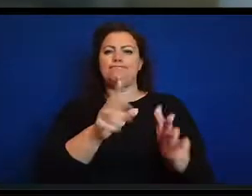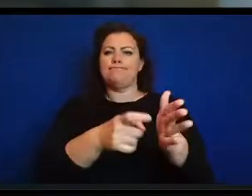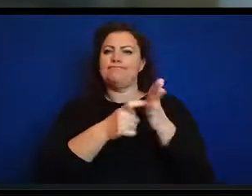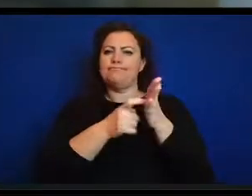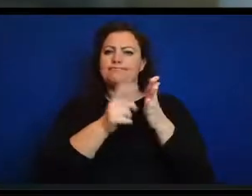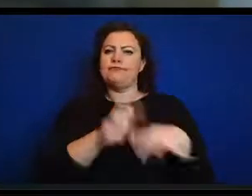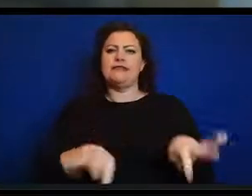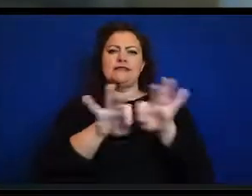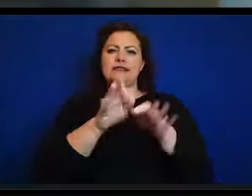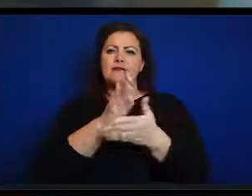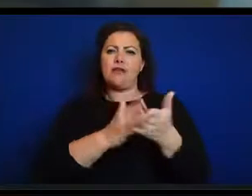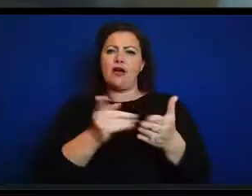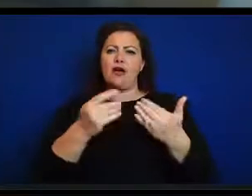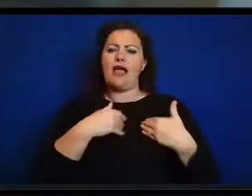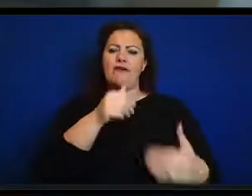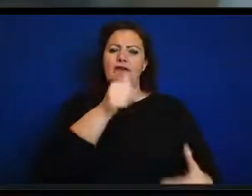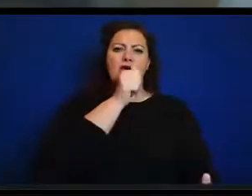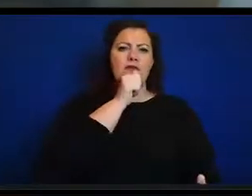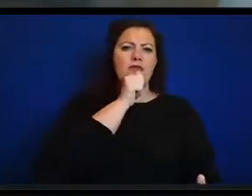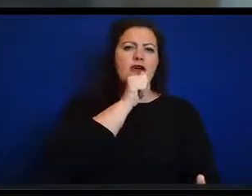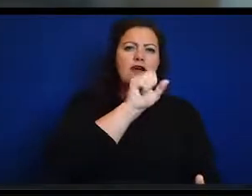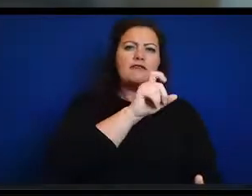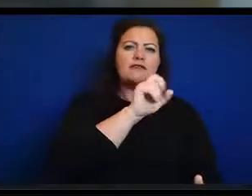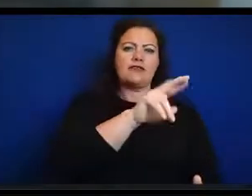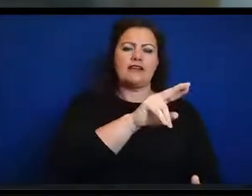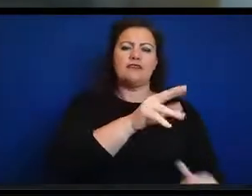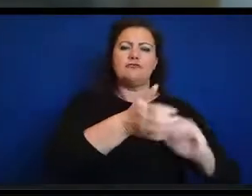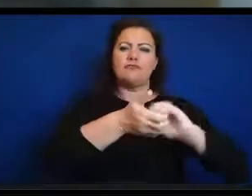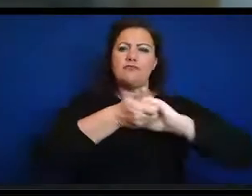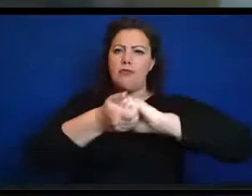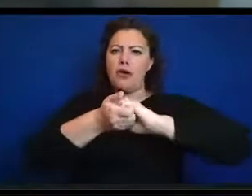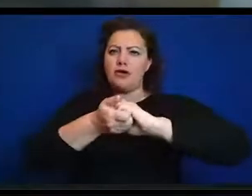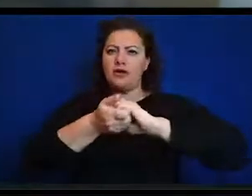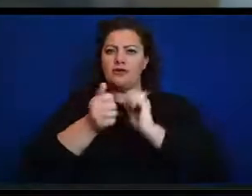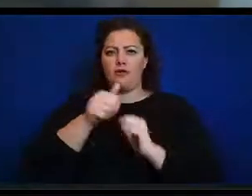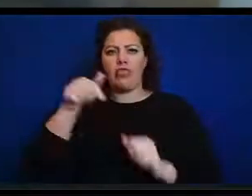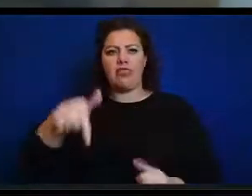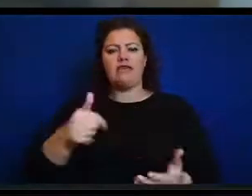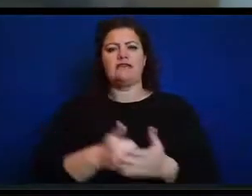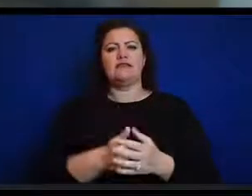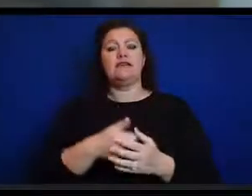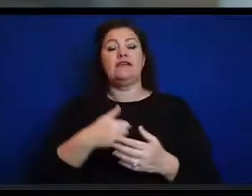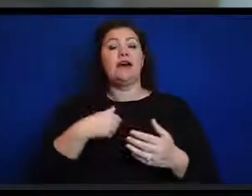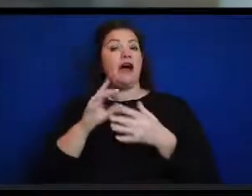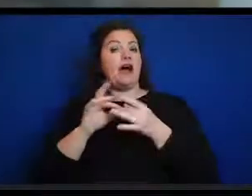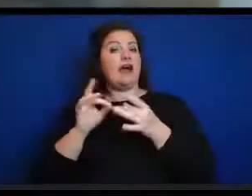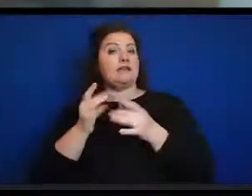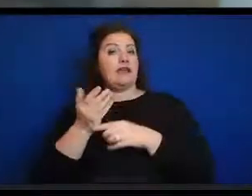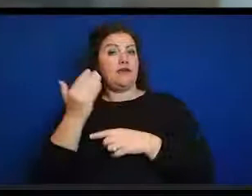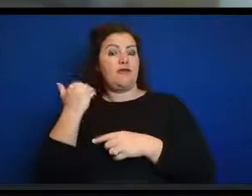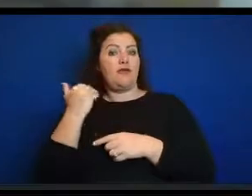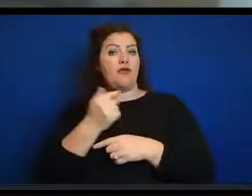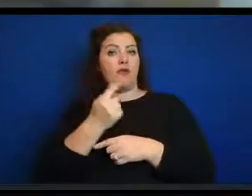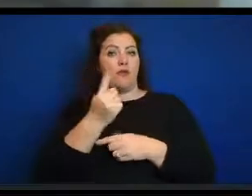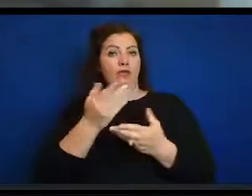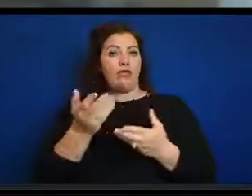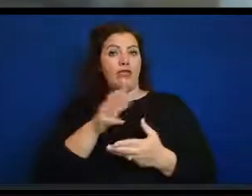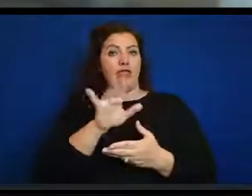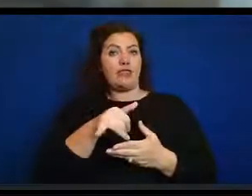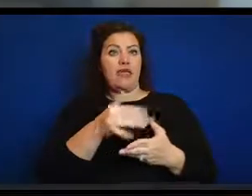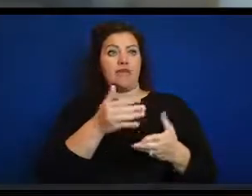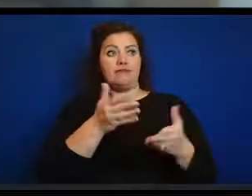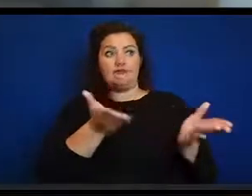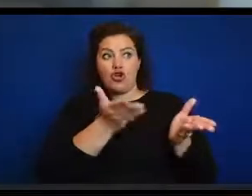have the private sector as partners in this. And as I said earlier, what are some of the things that brings them to the